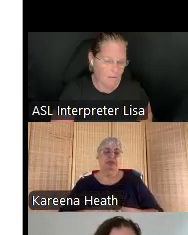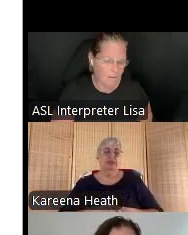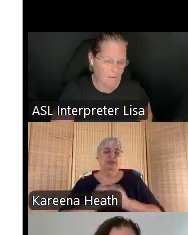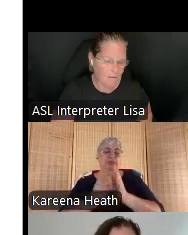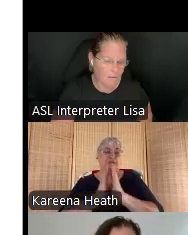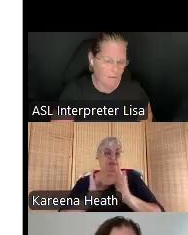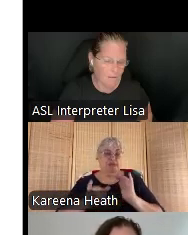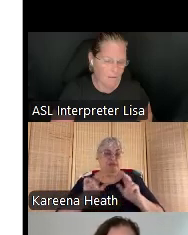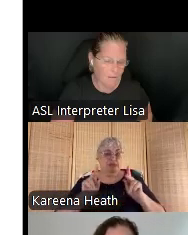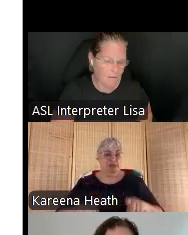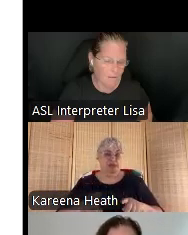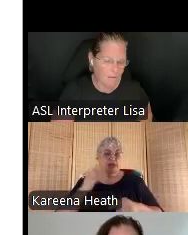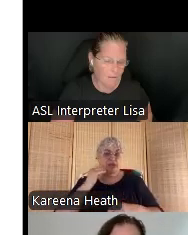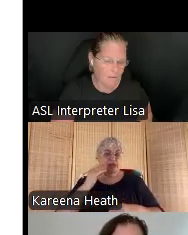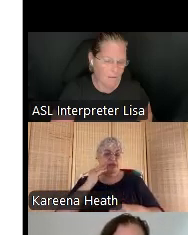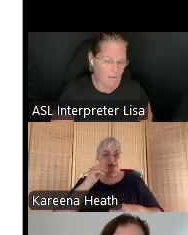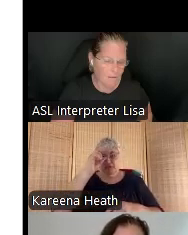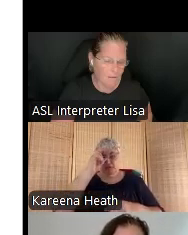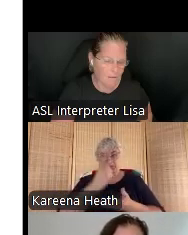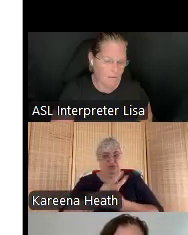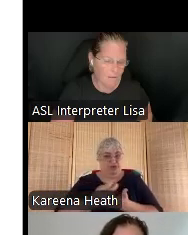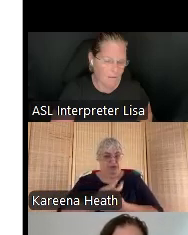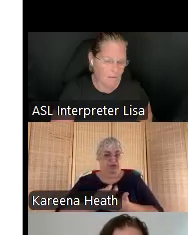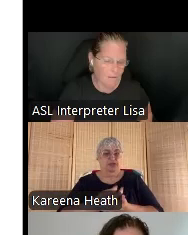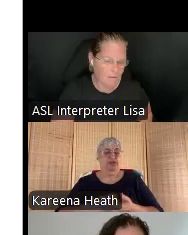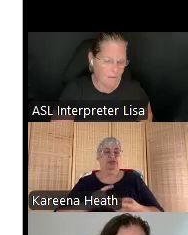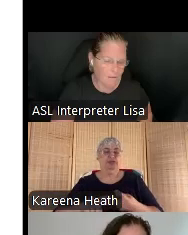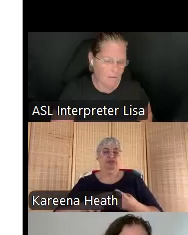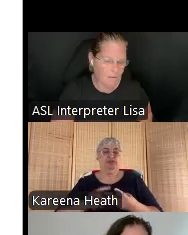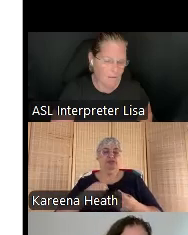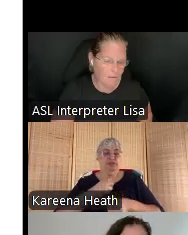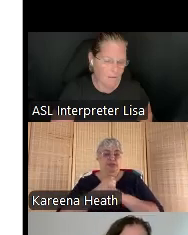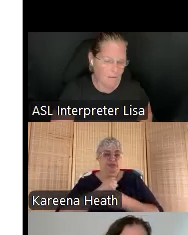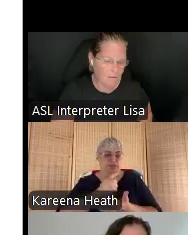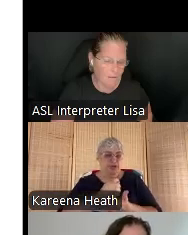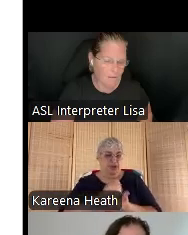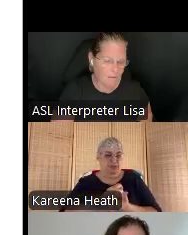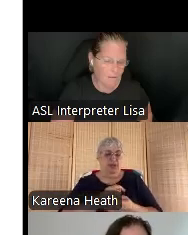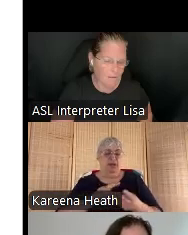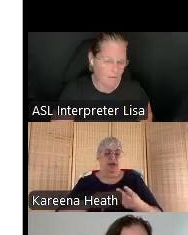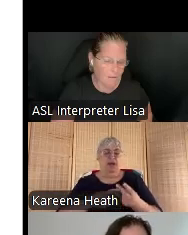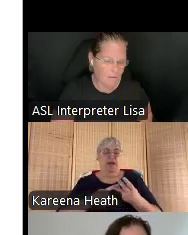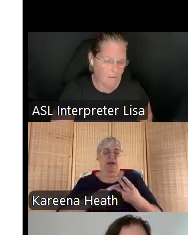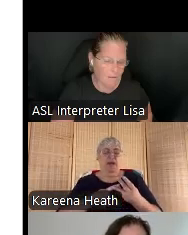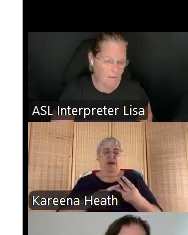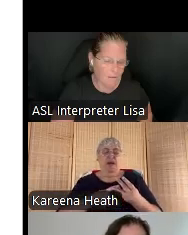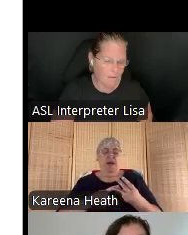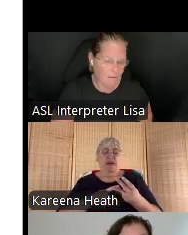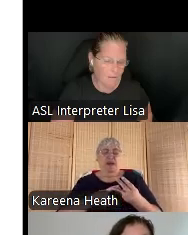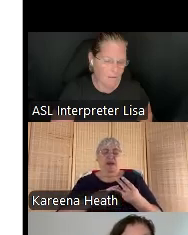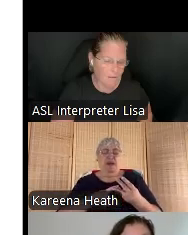the person if they experience seizures, if they've ever received treatment, and if at any